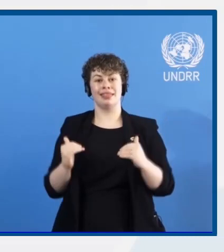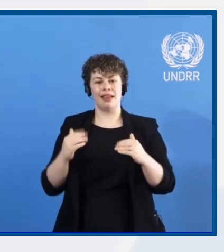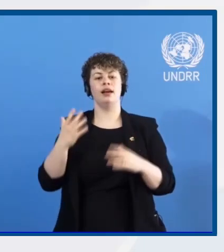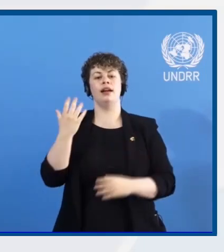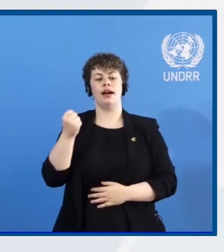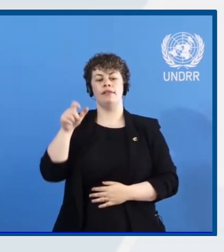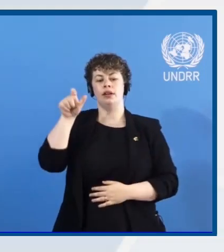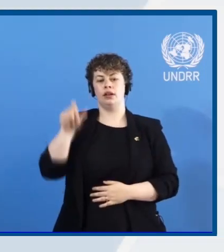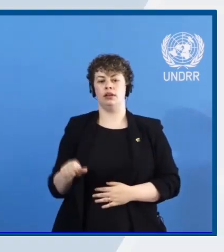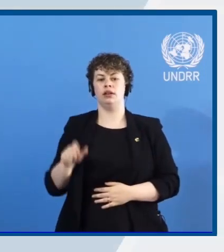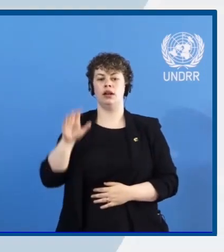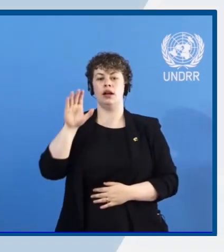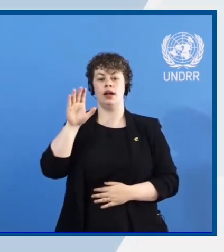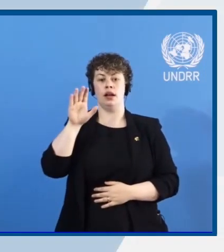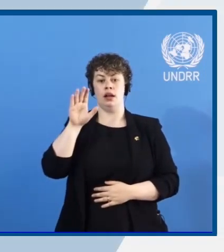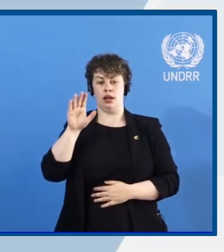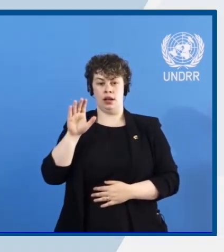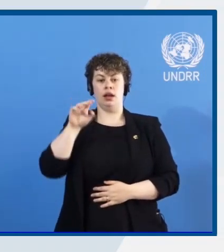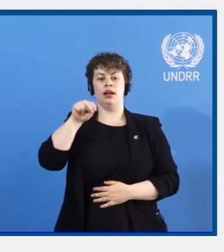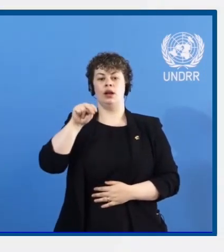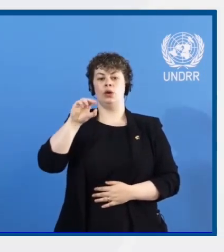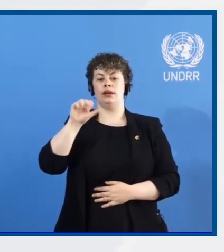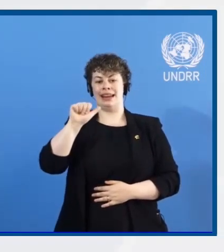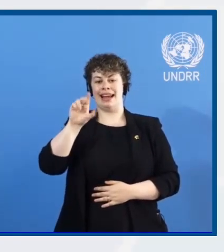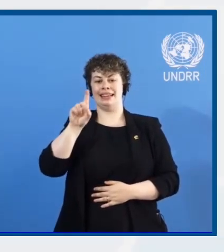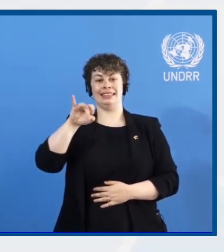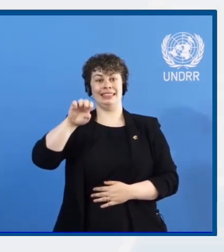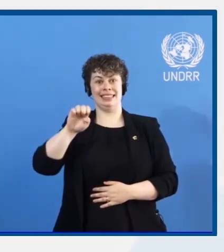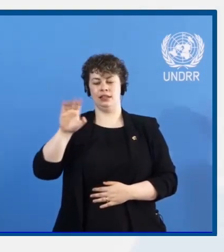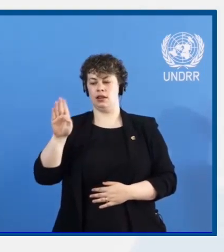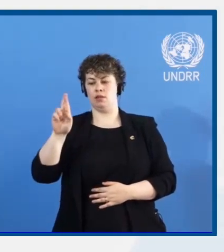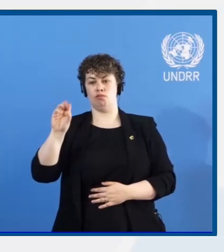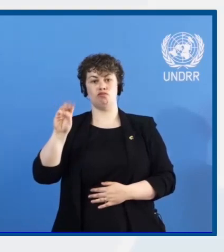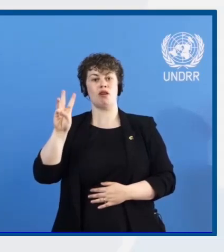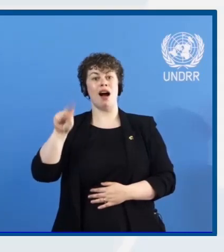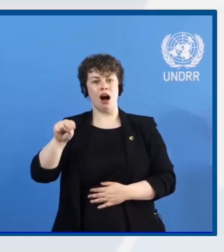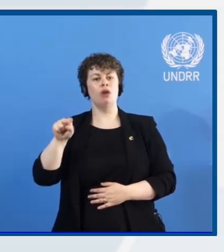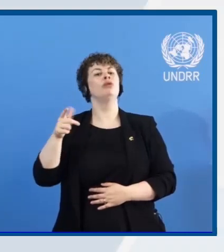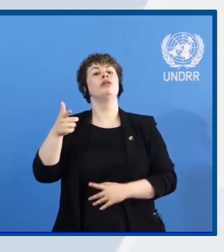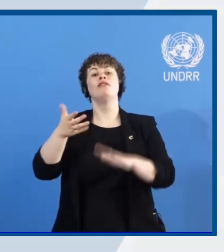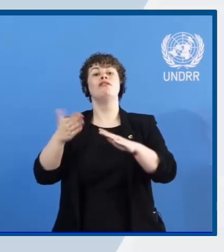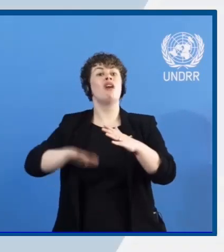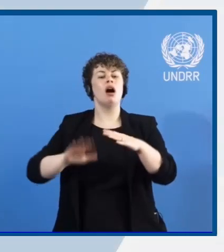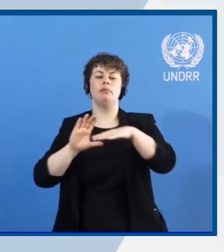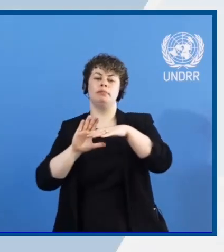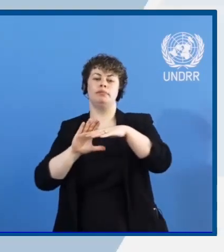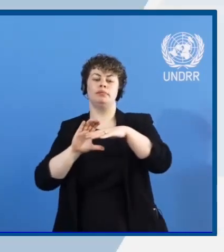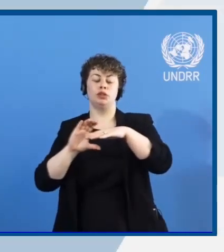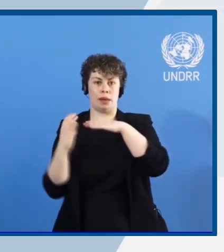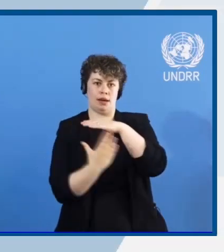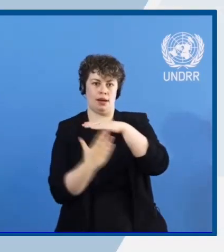Jamaica. So now is when I was hoping to see the result of the poll.